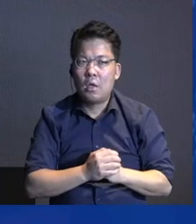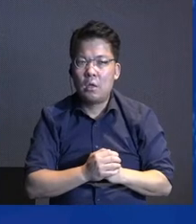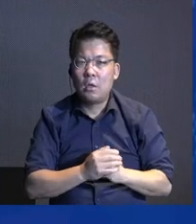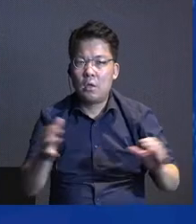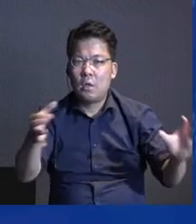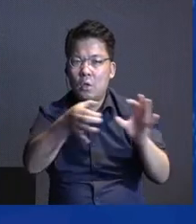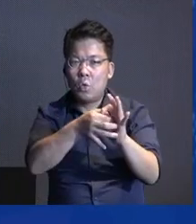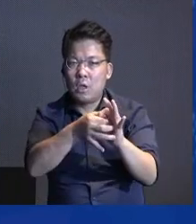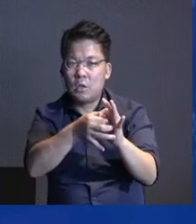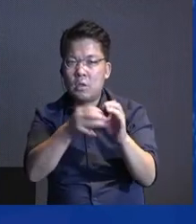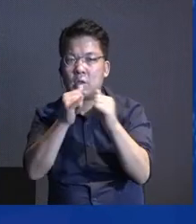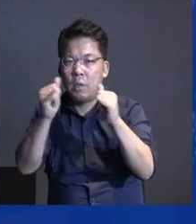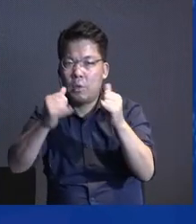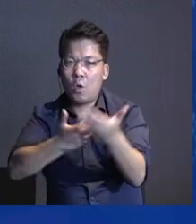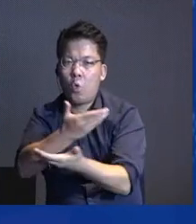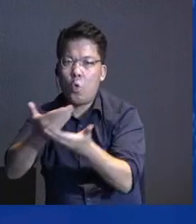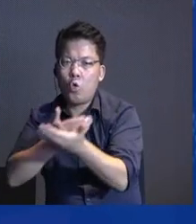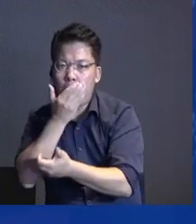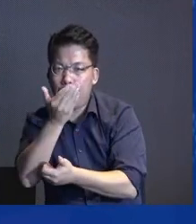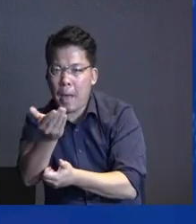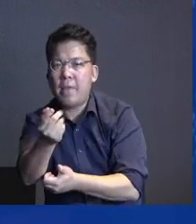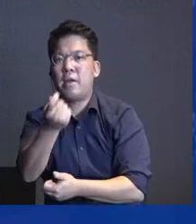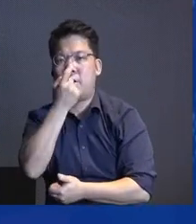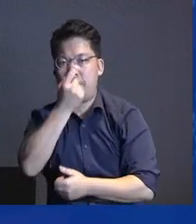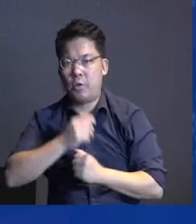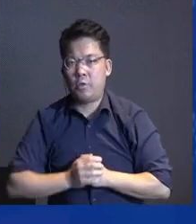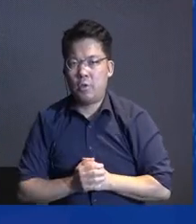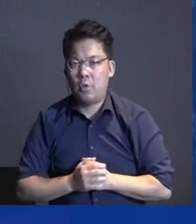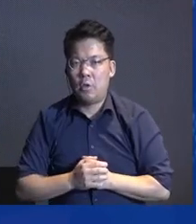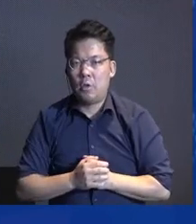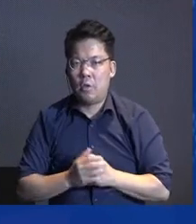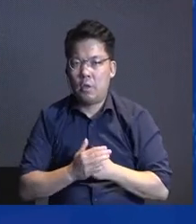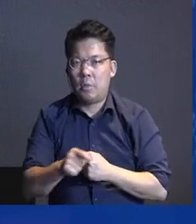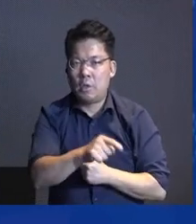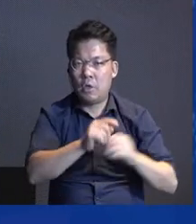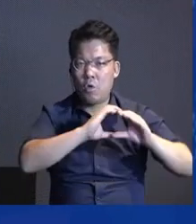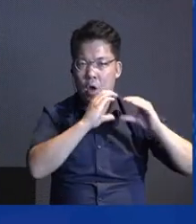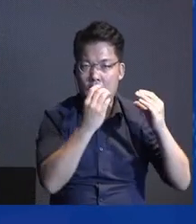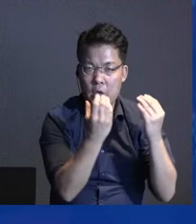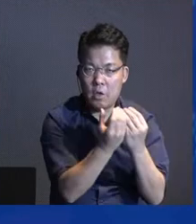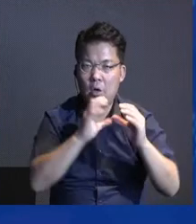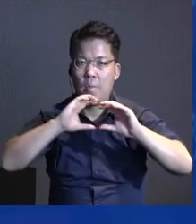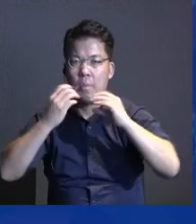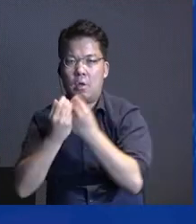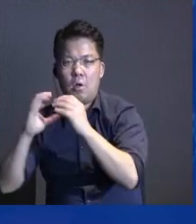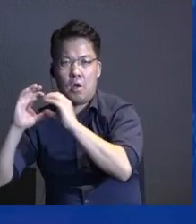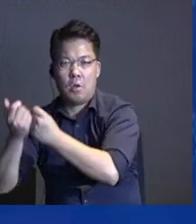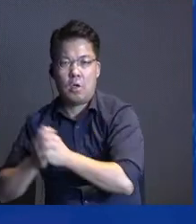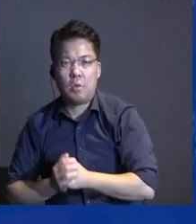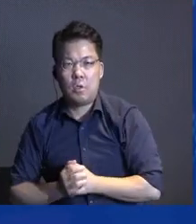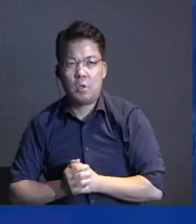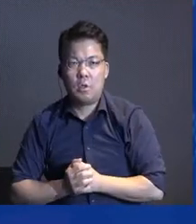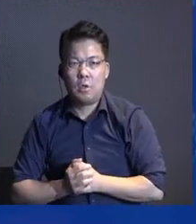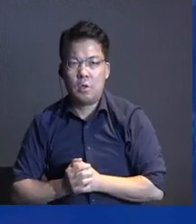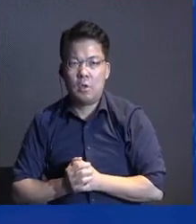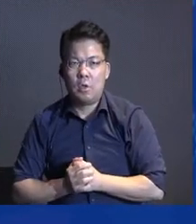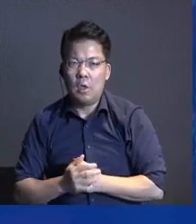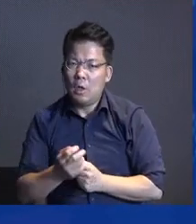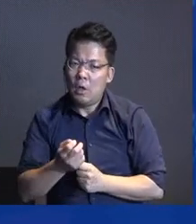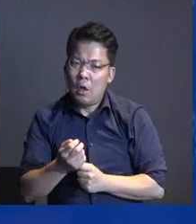of meander and grow, which also an experience that we have definitely made. The